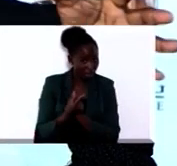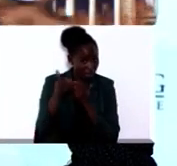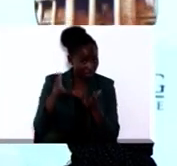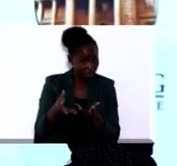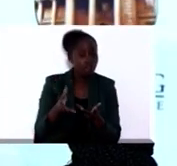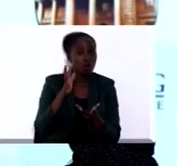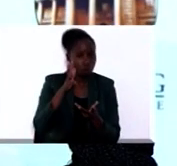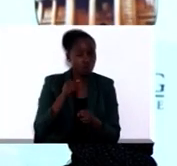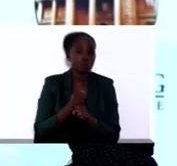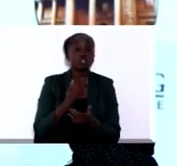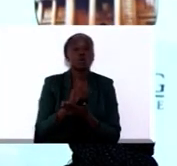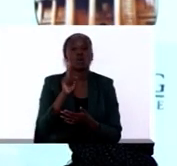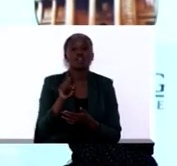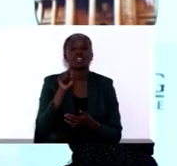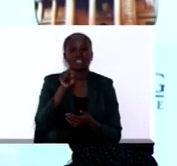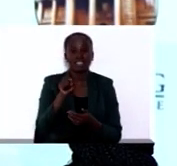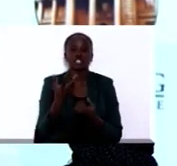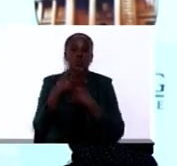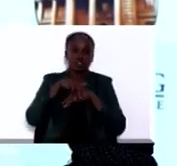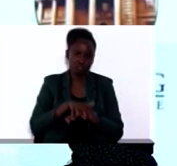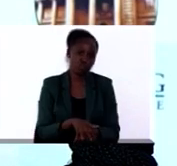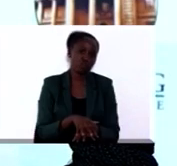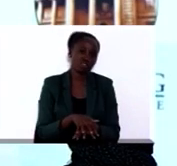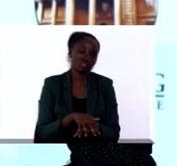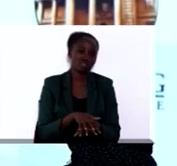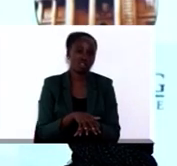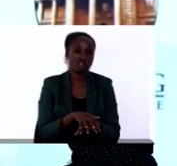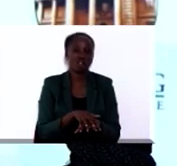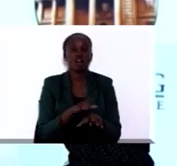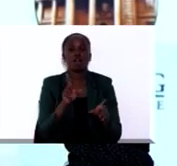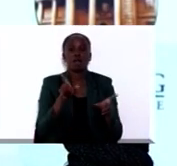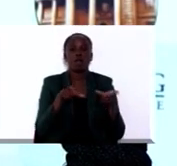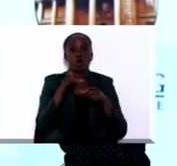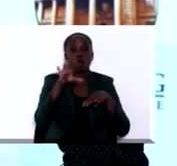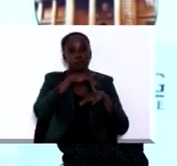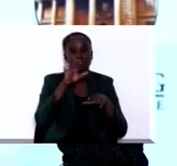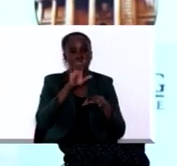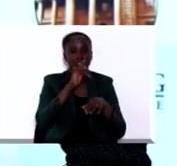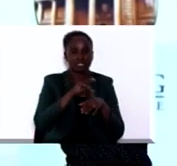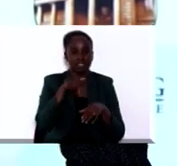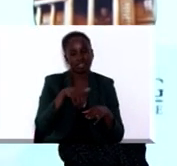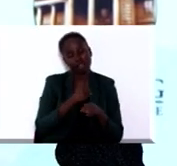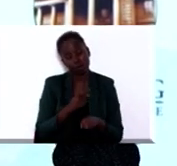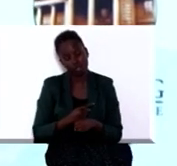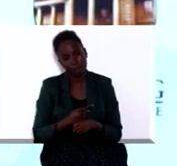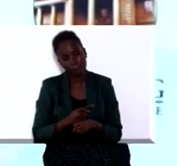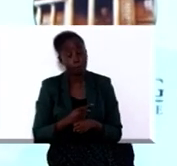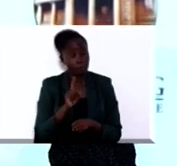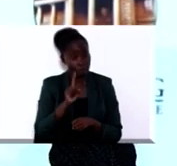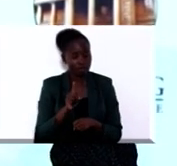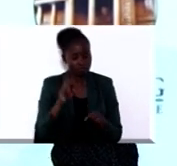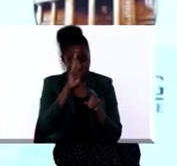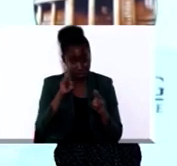that into the integrated command center across Gauteng. But, honorable